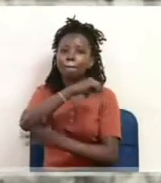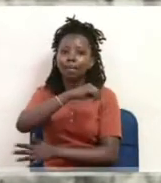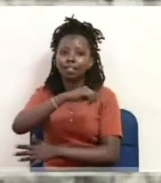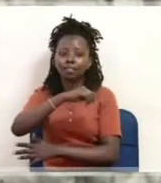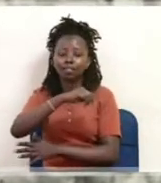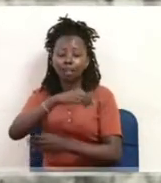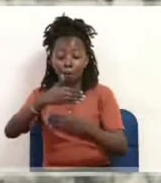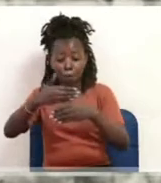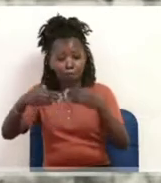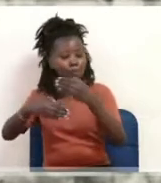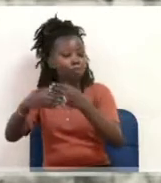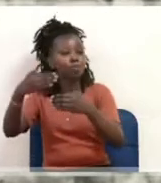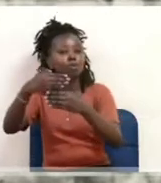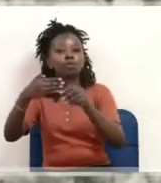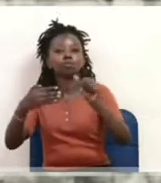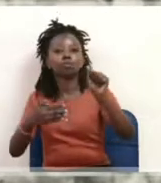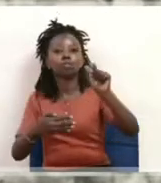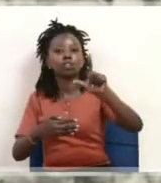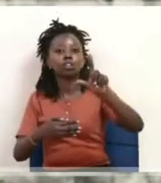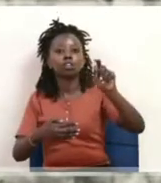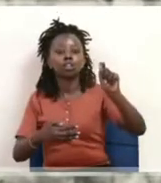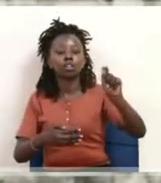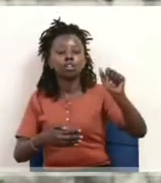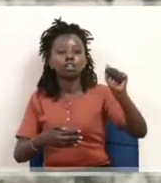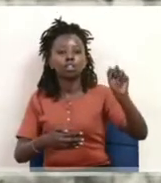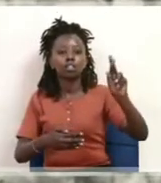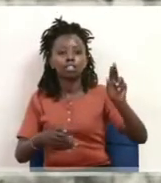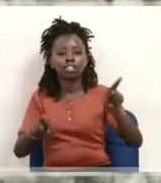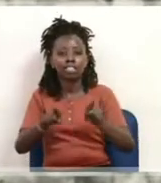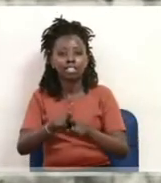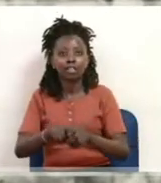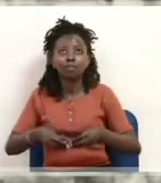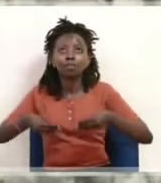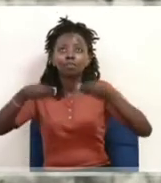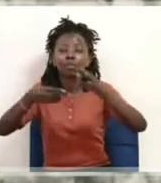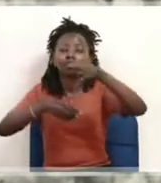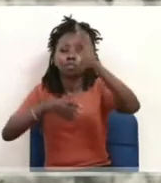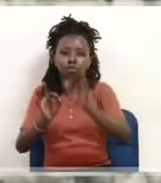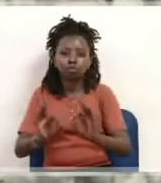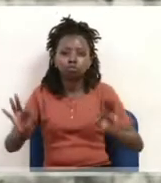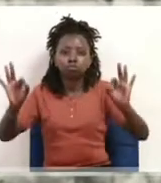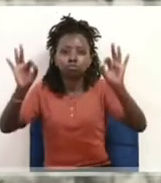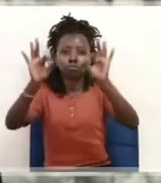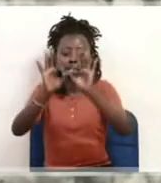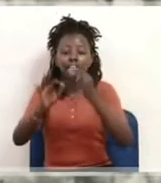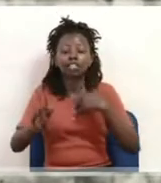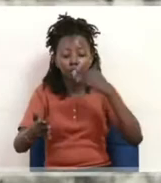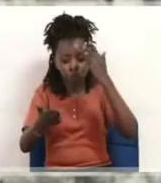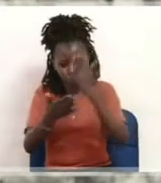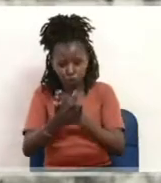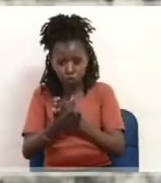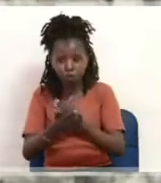build an altar. Value God. And you pass that giant, you bring it down.